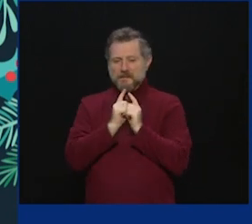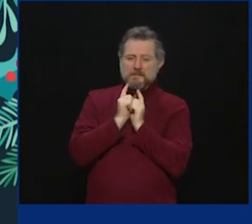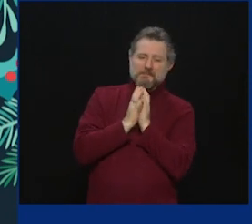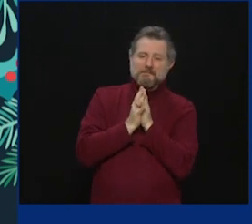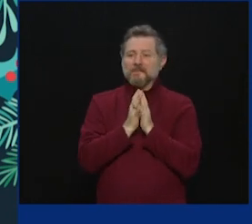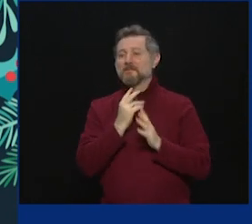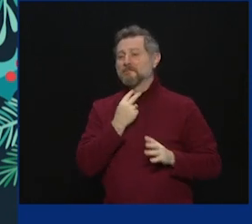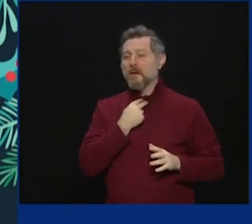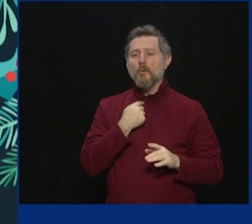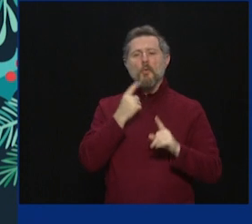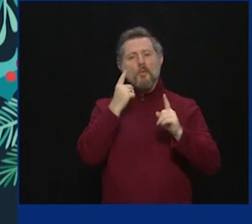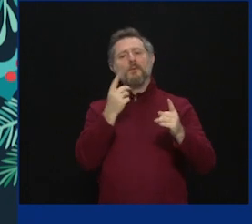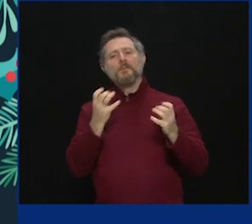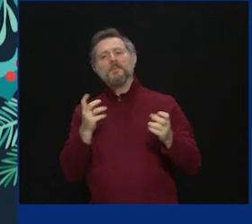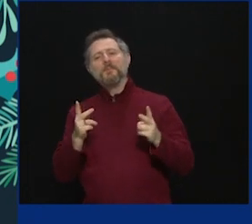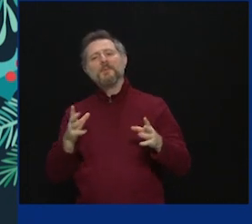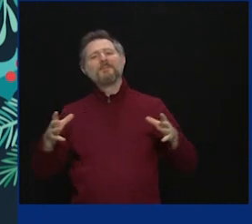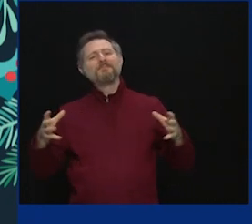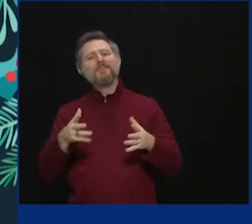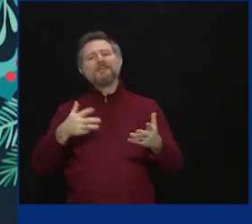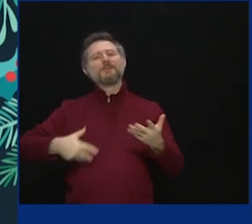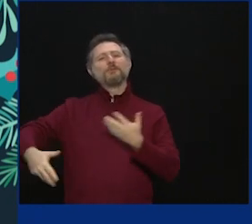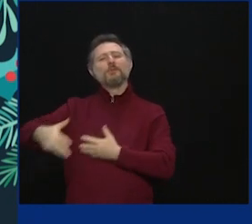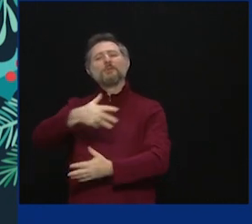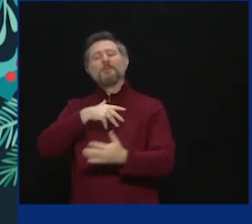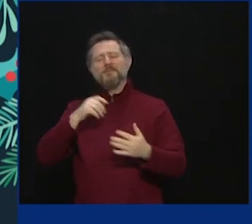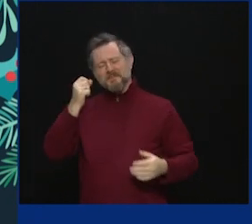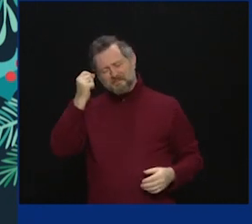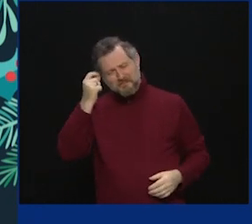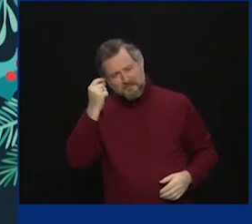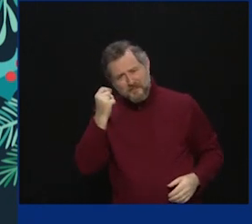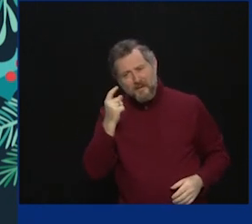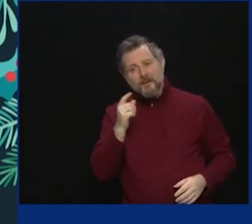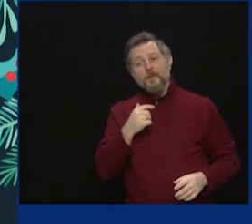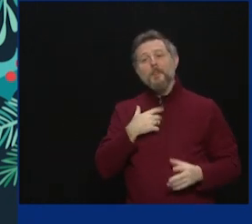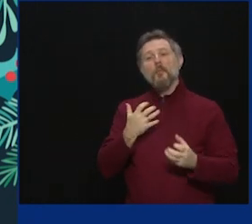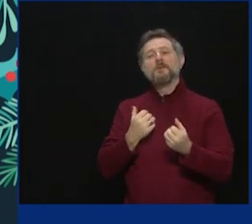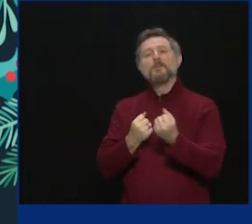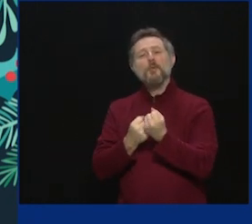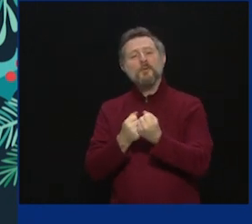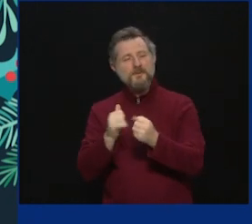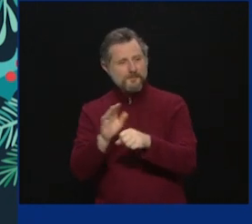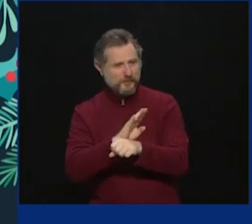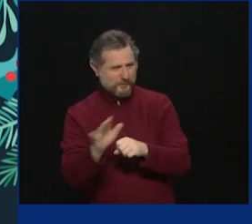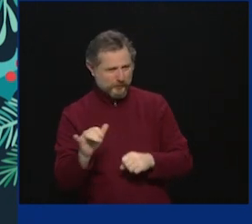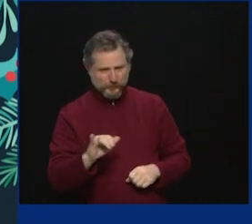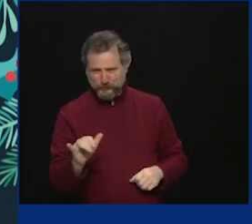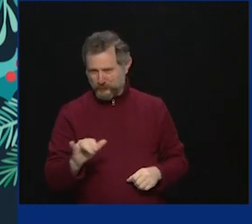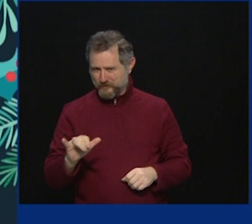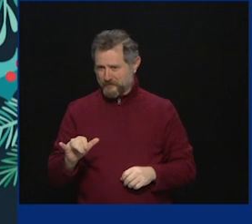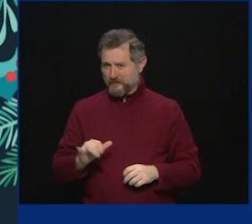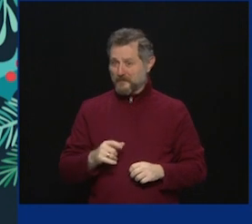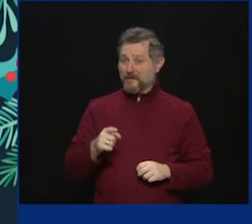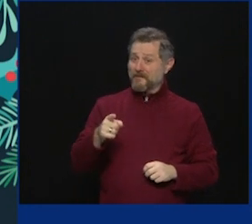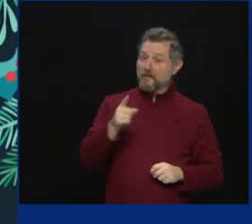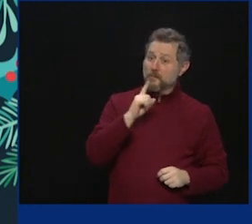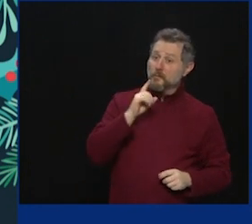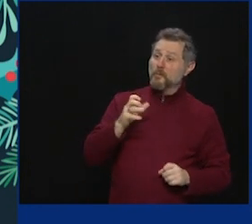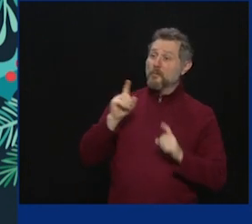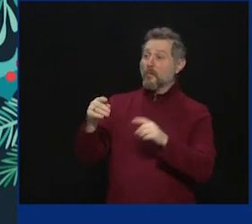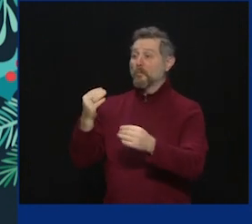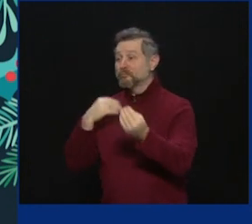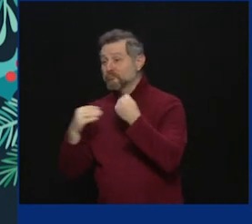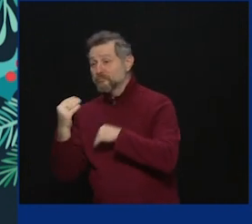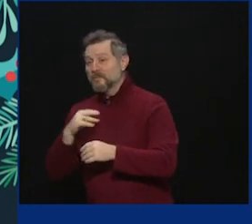people isolated from each other. That's really important. And also to support the businesses during this time. If you had reservations, try to keep them, but